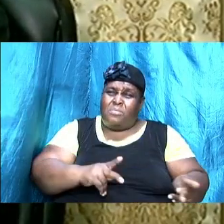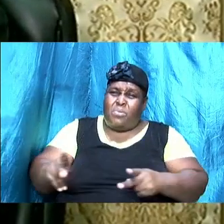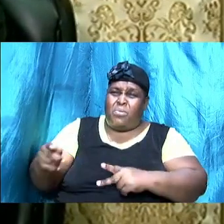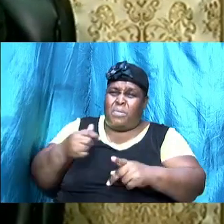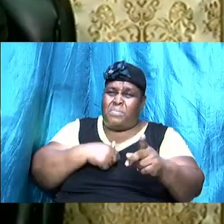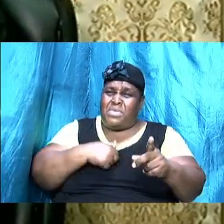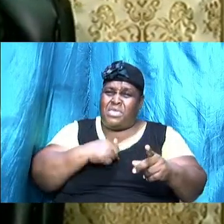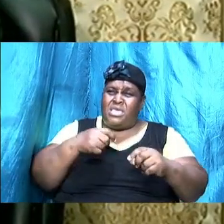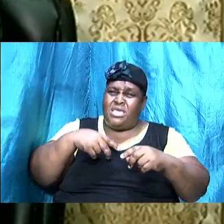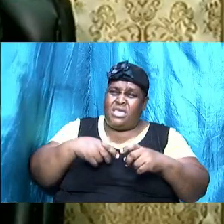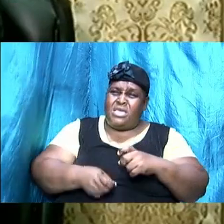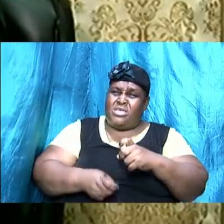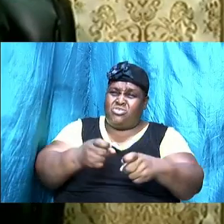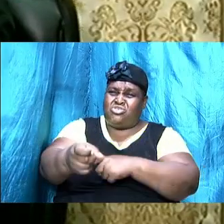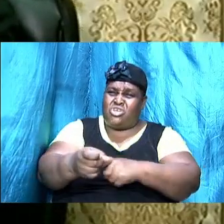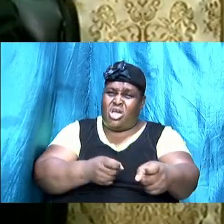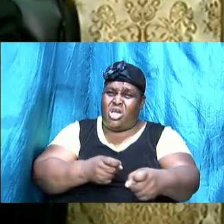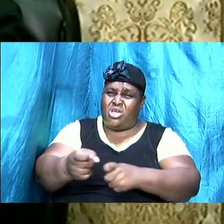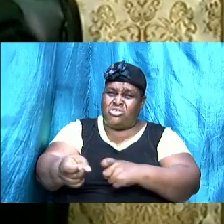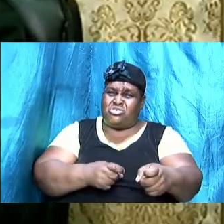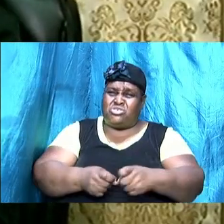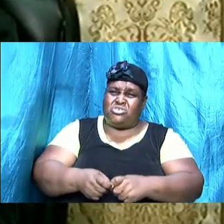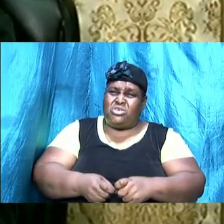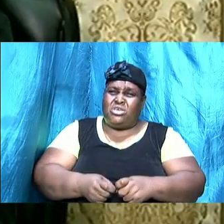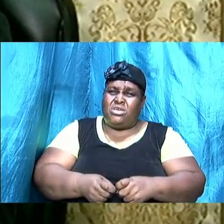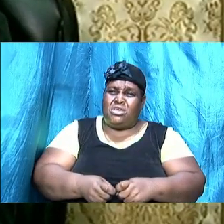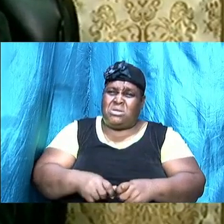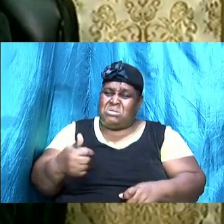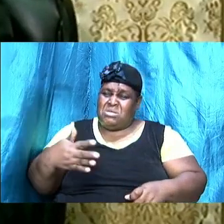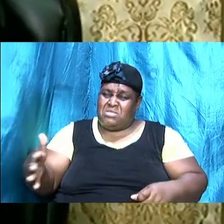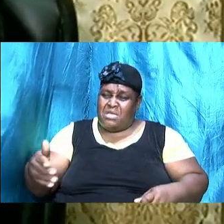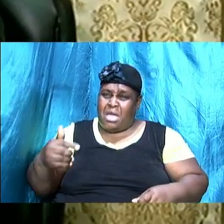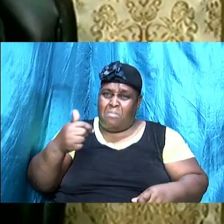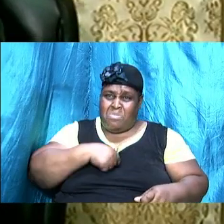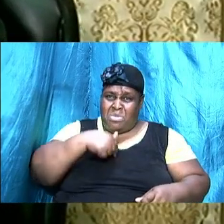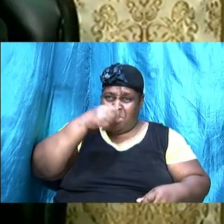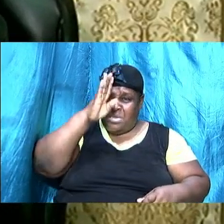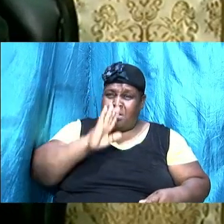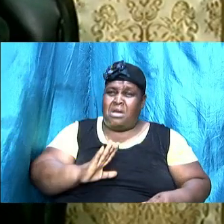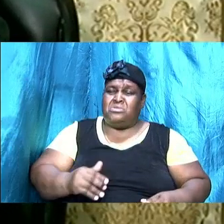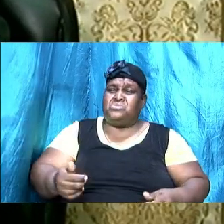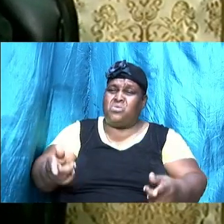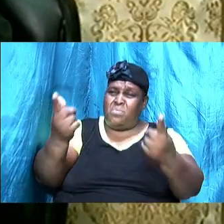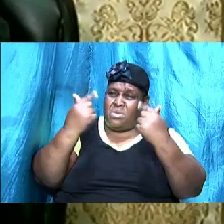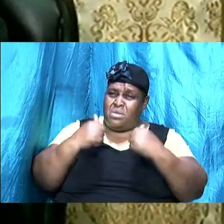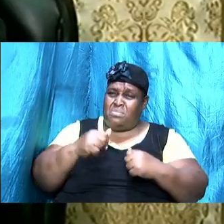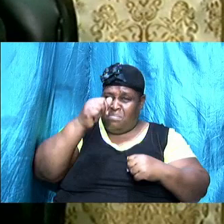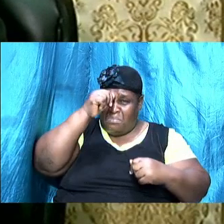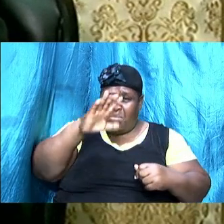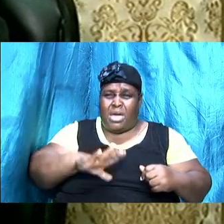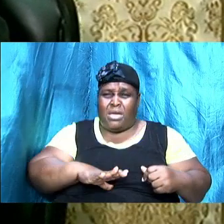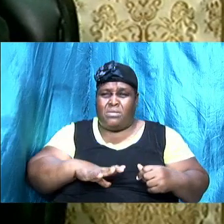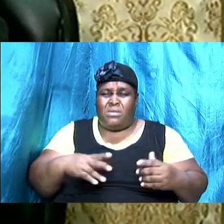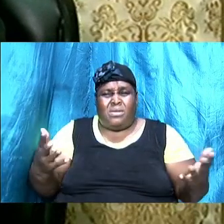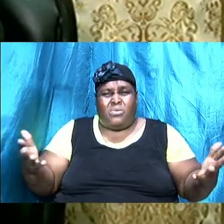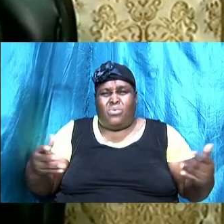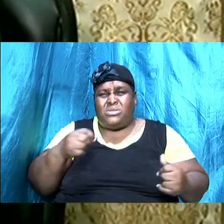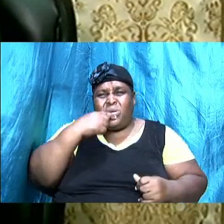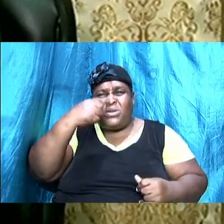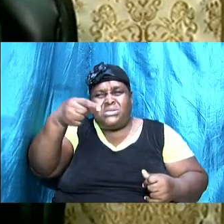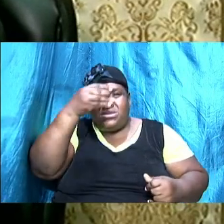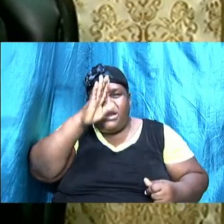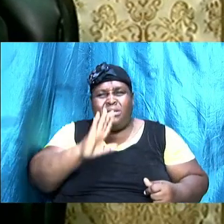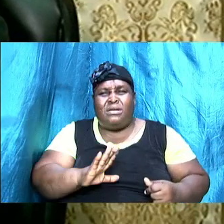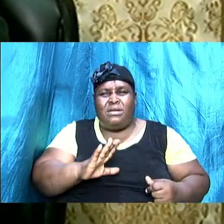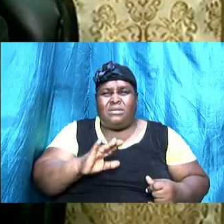if I am in charge of it and it is done, it's me God going to come to. And when God comes to you, man, what are you going to tell him? That she